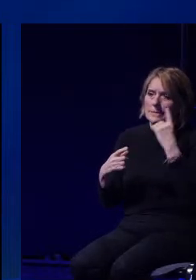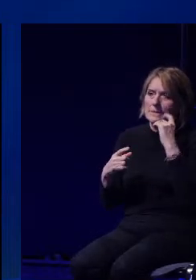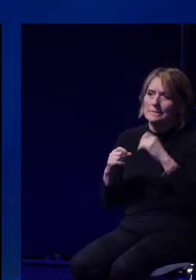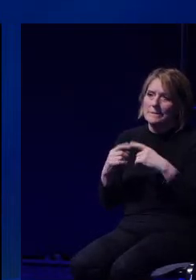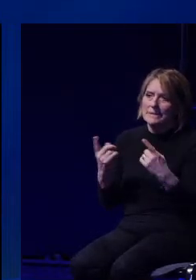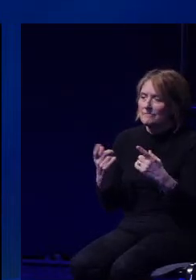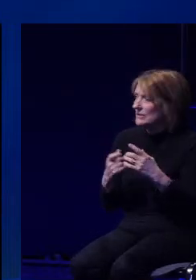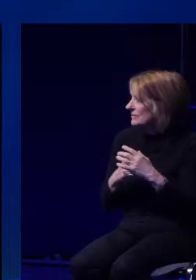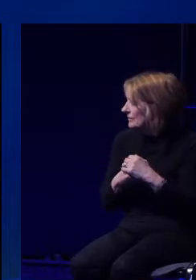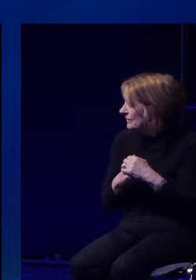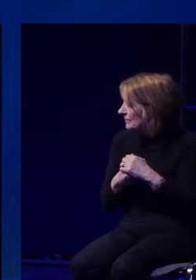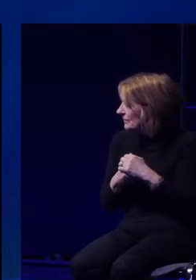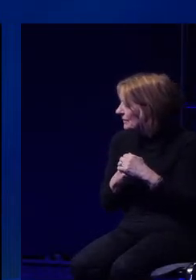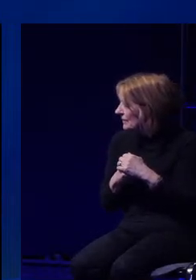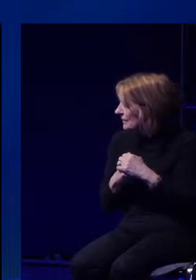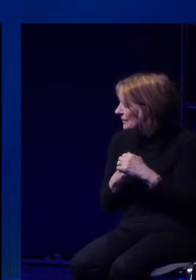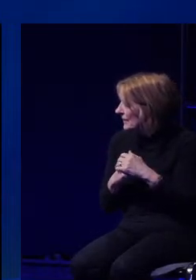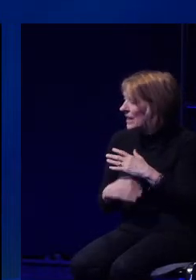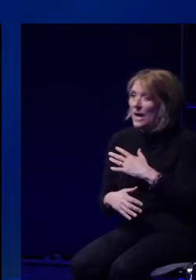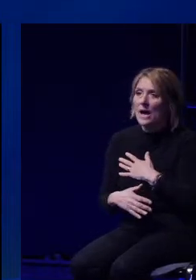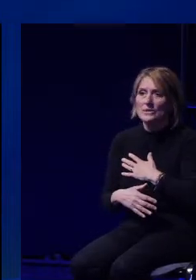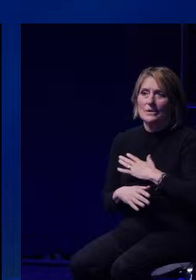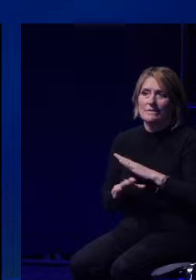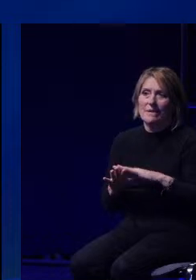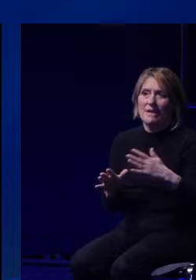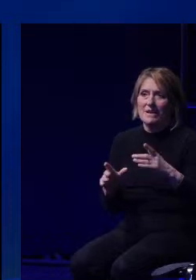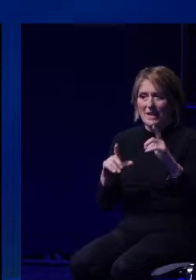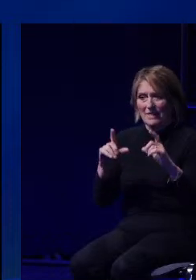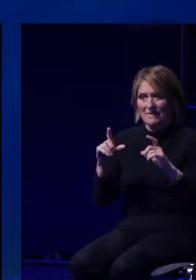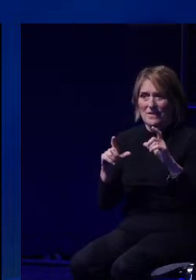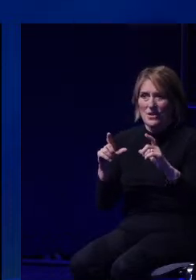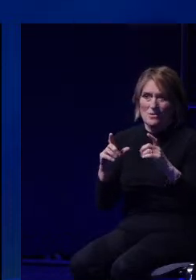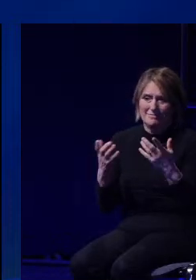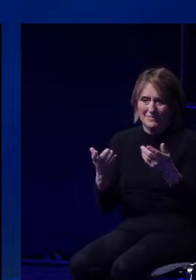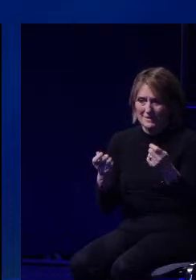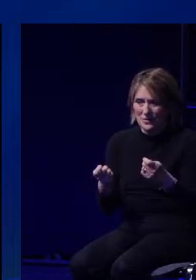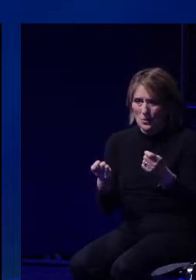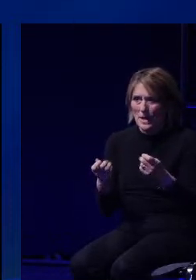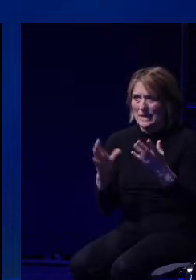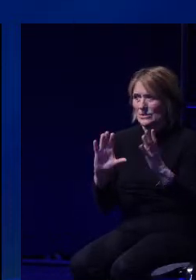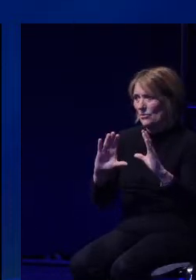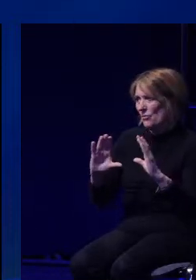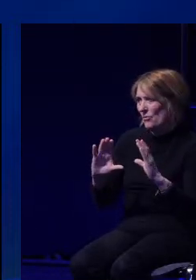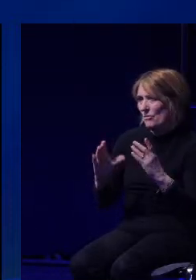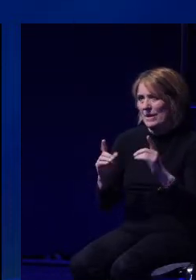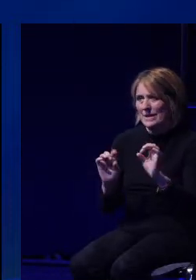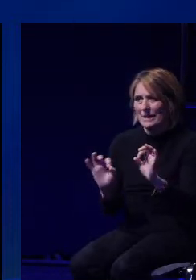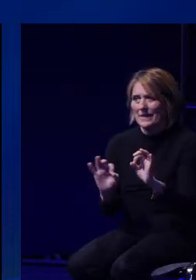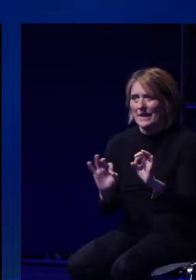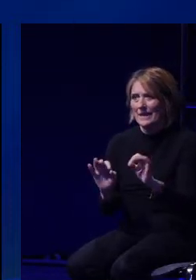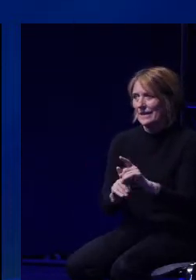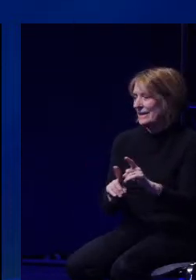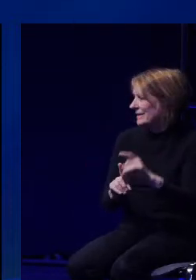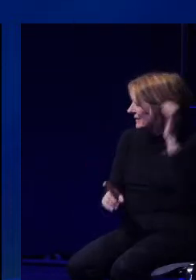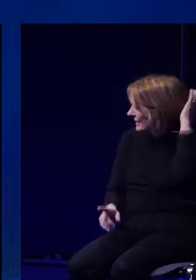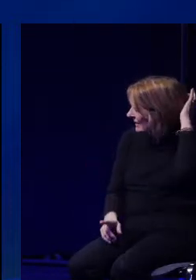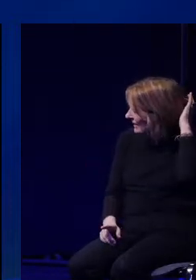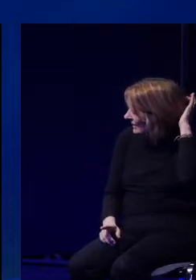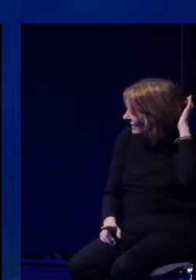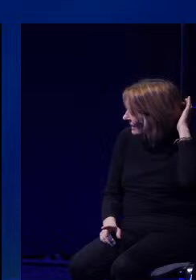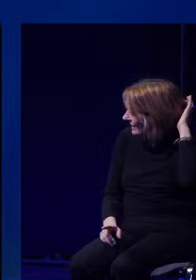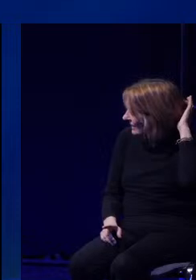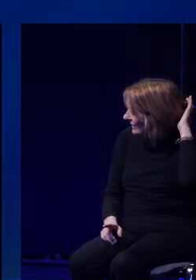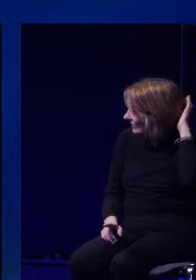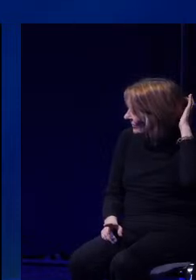even like a phone. It doesn't have the weight and things. I DP'd a lot of live